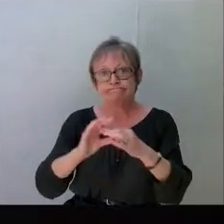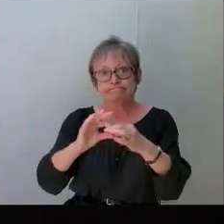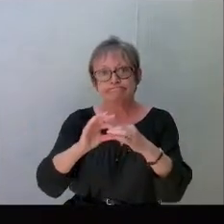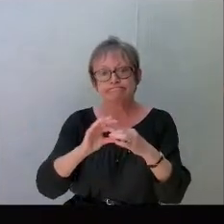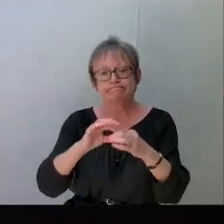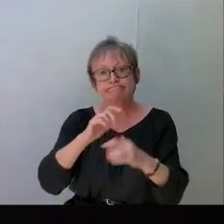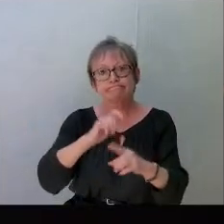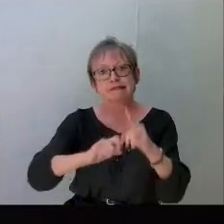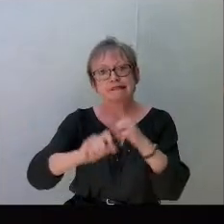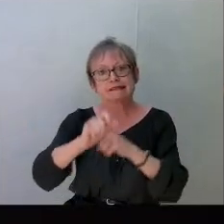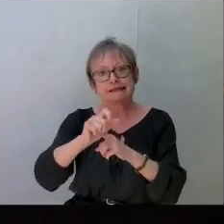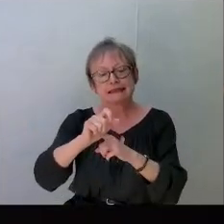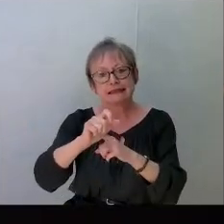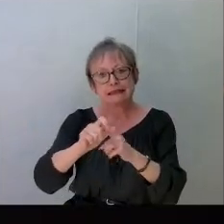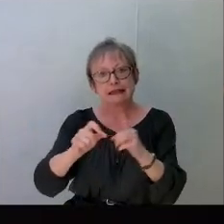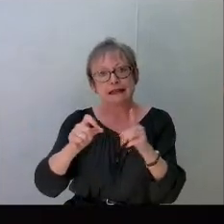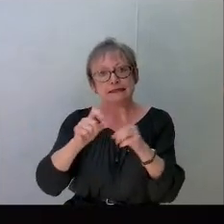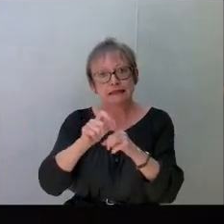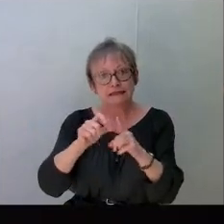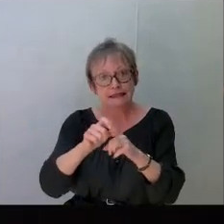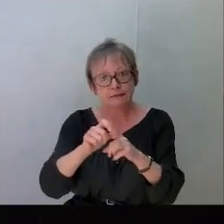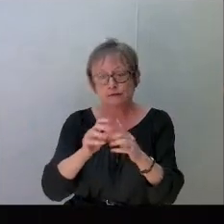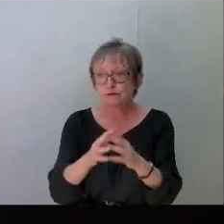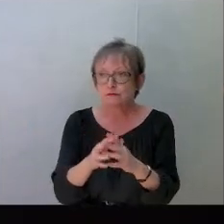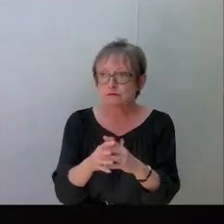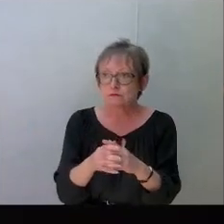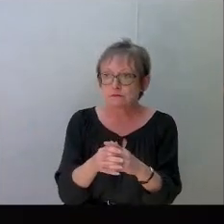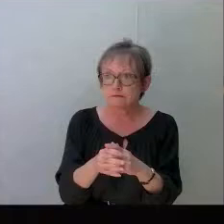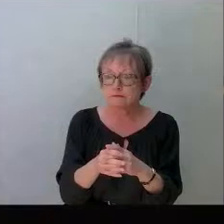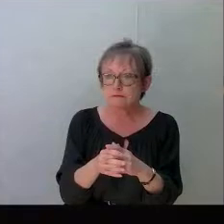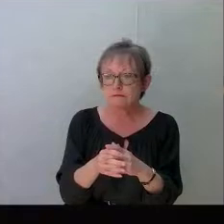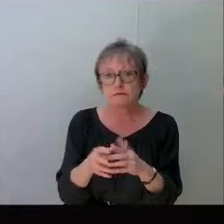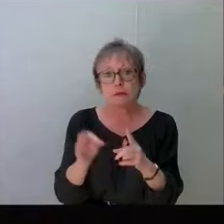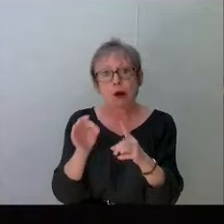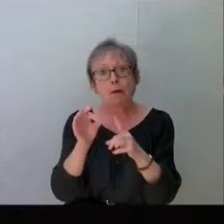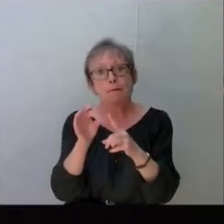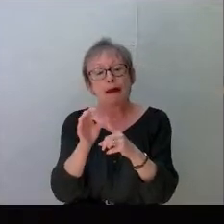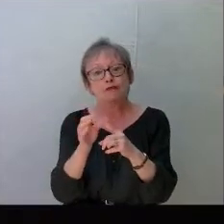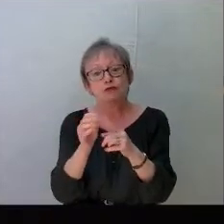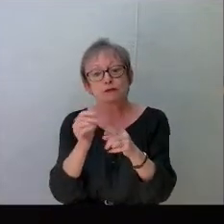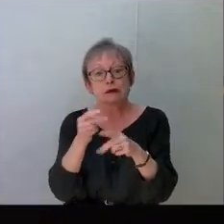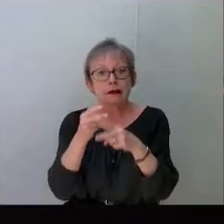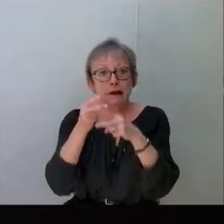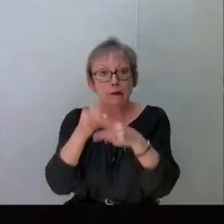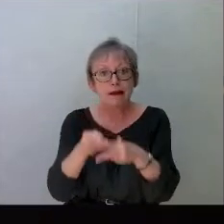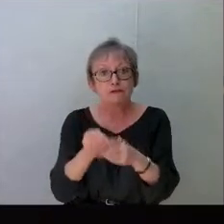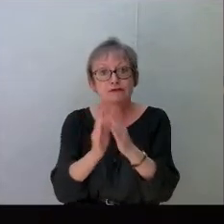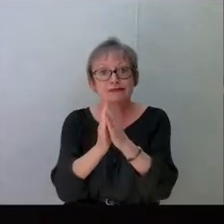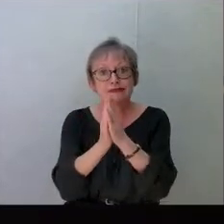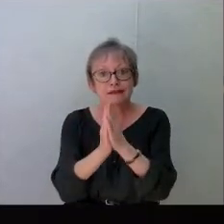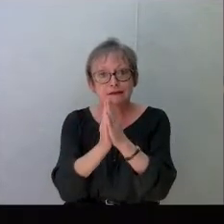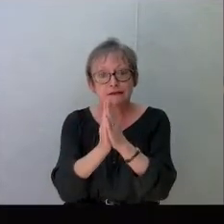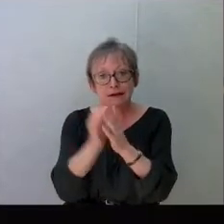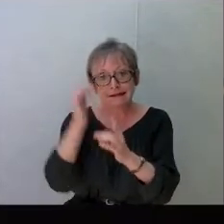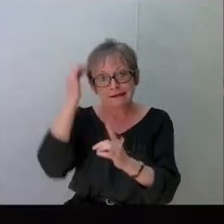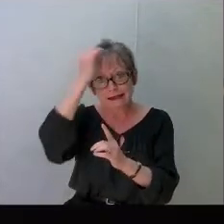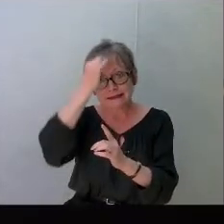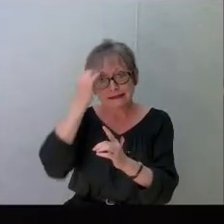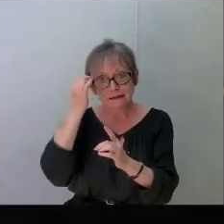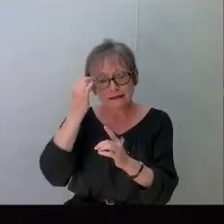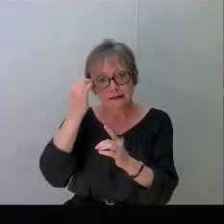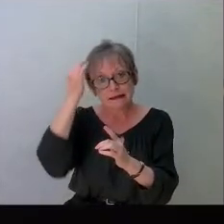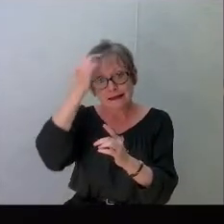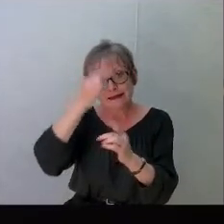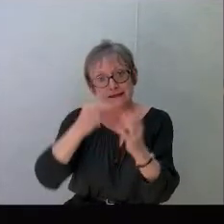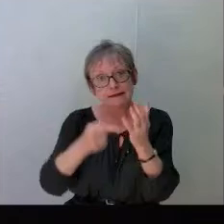with the city and with the borough of Dundee. The patron saint of our city and of our borough is St. Mary